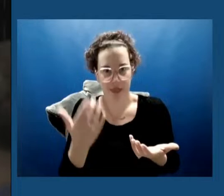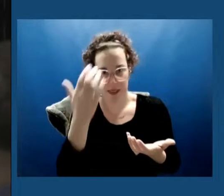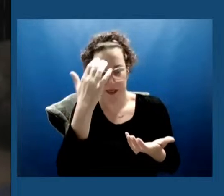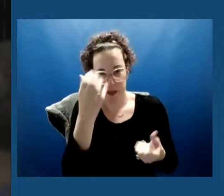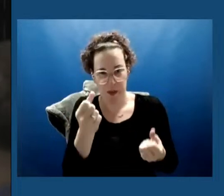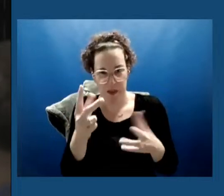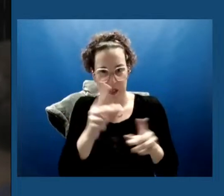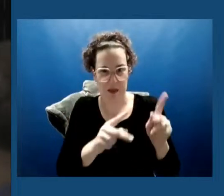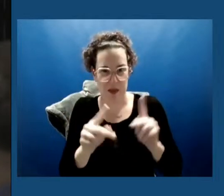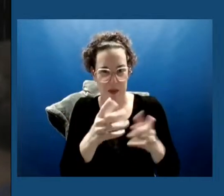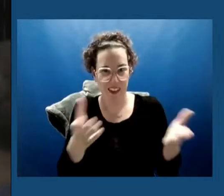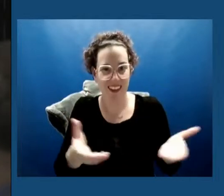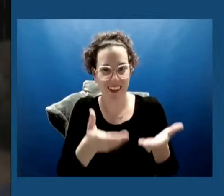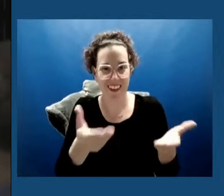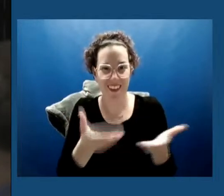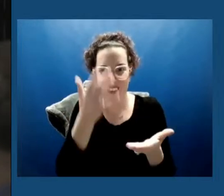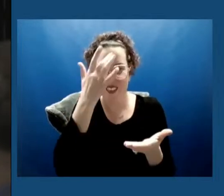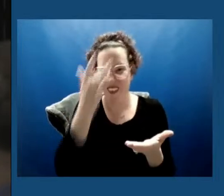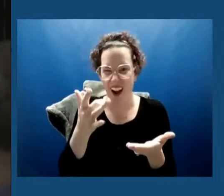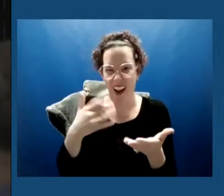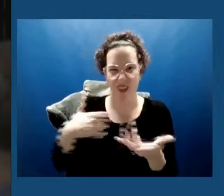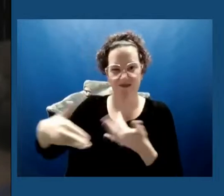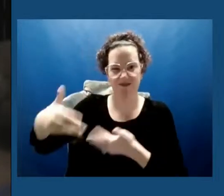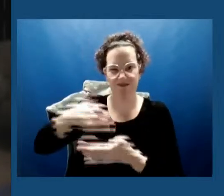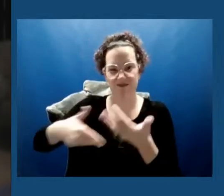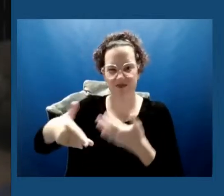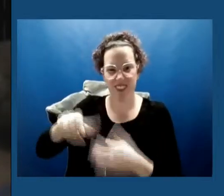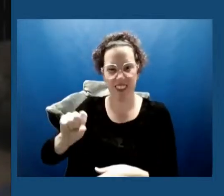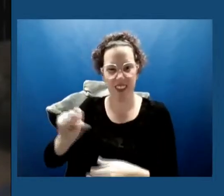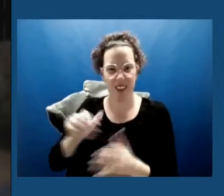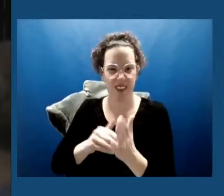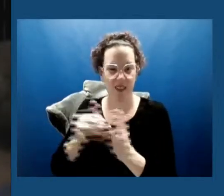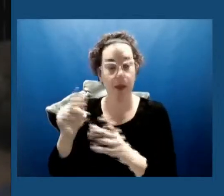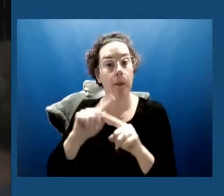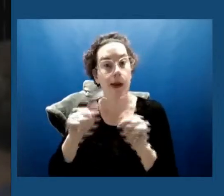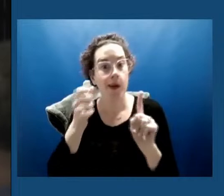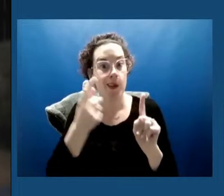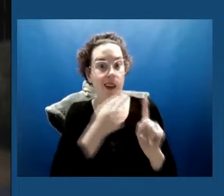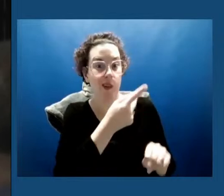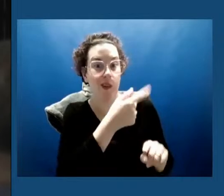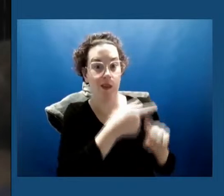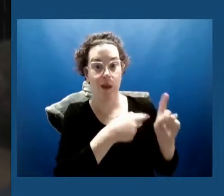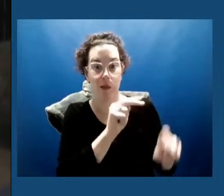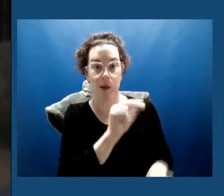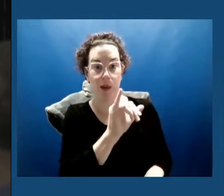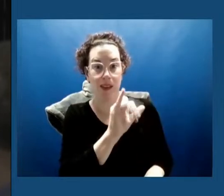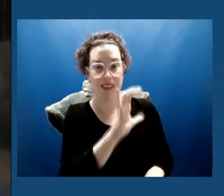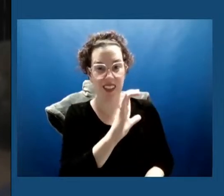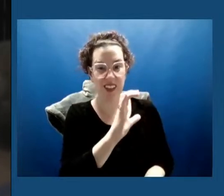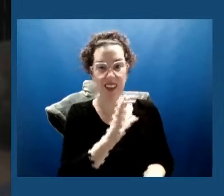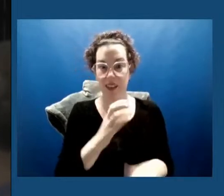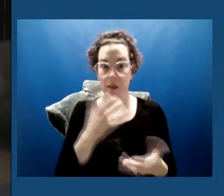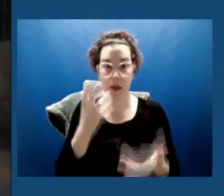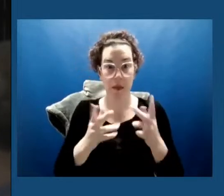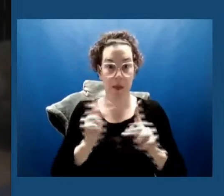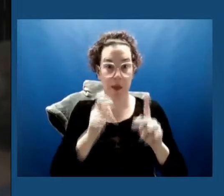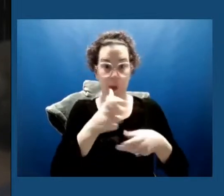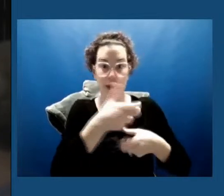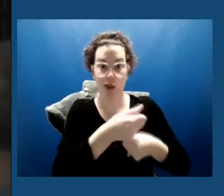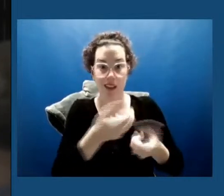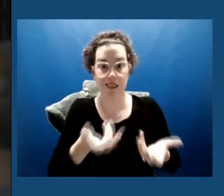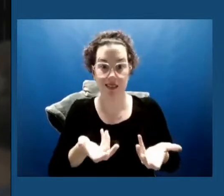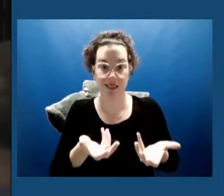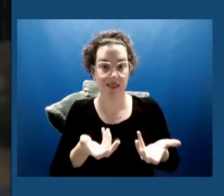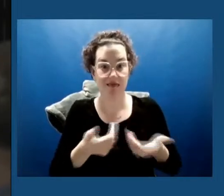because I spend a lot of time in Syracuse now. So, there could be a distrust. What Melinda did was say, let's put